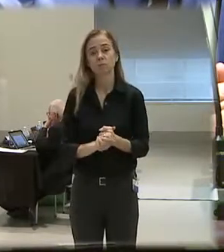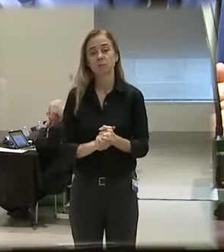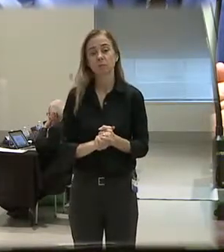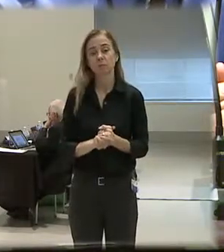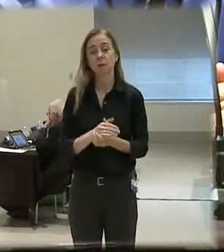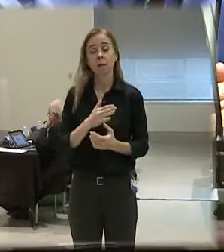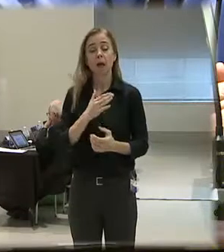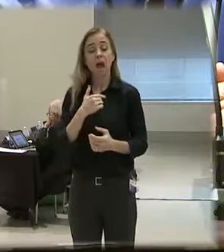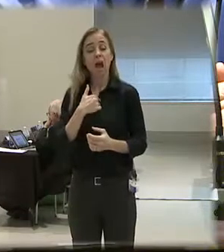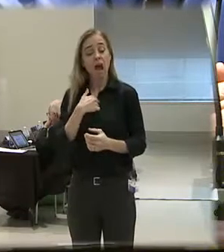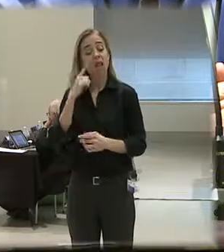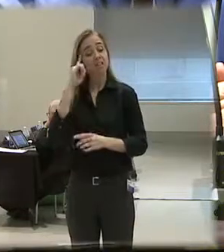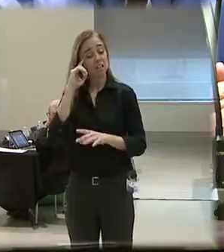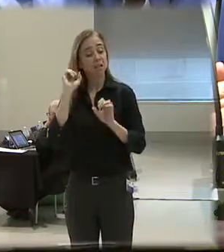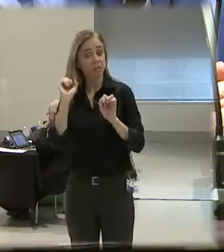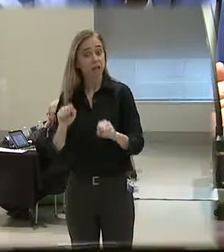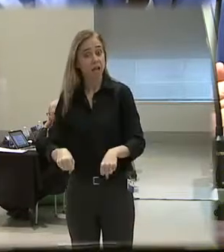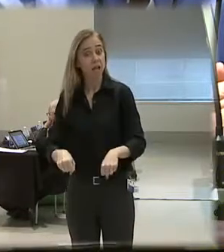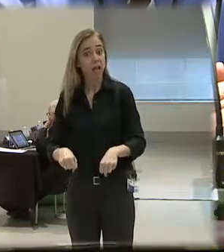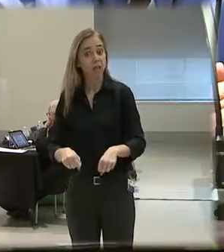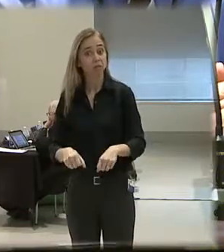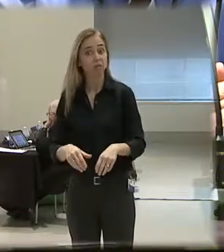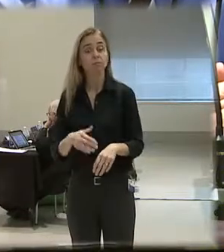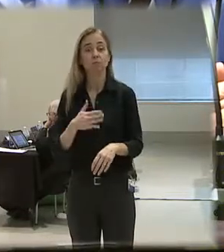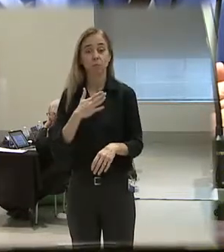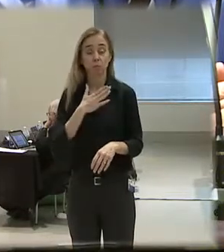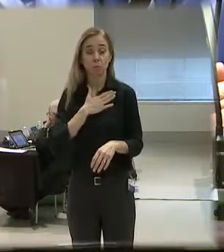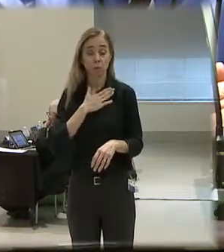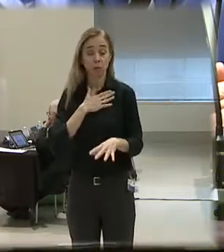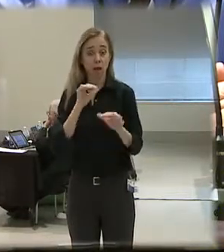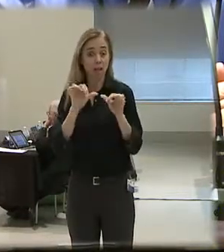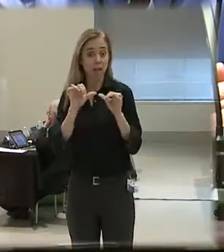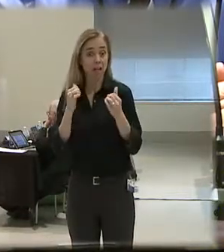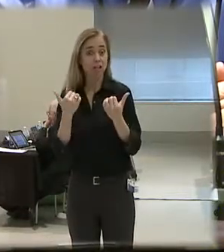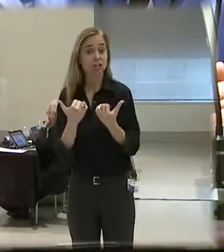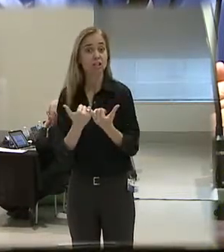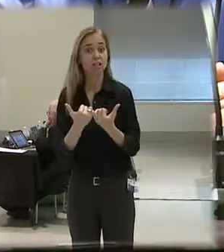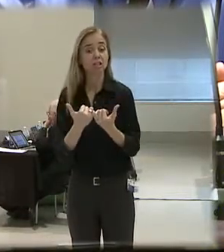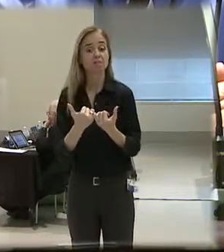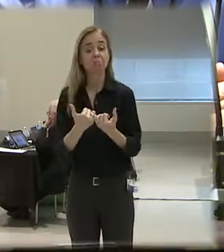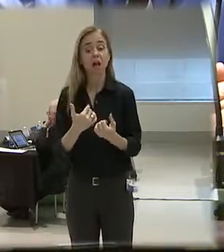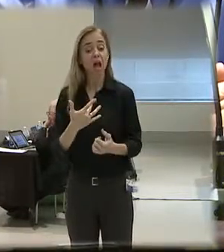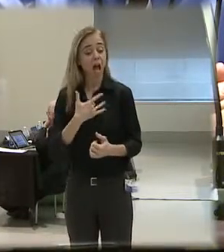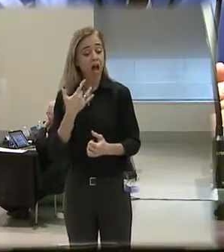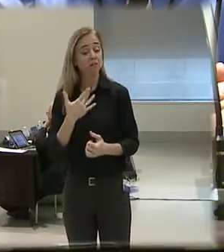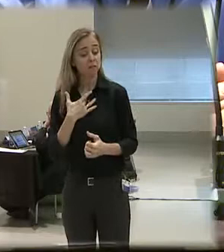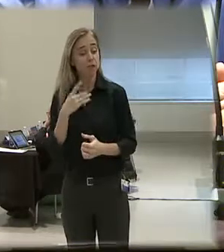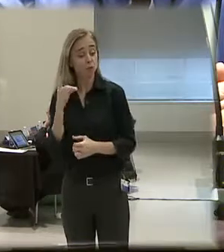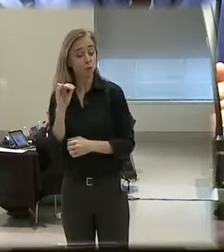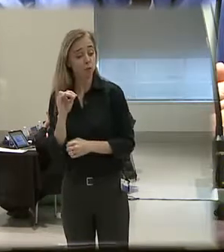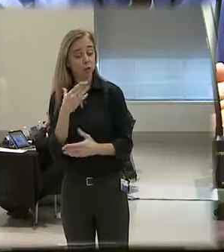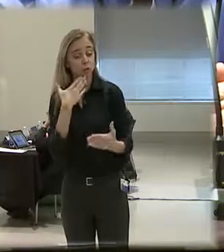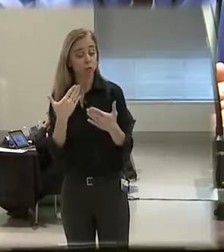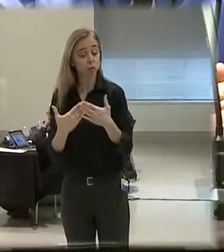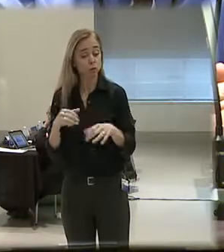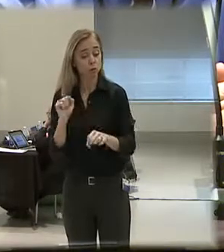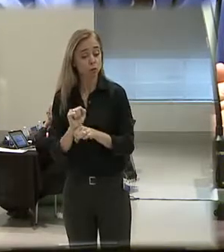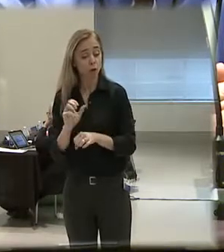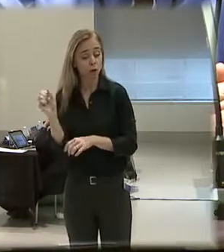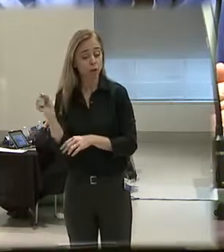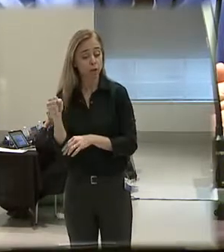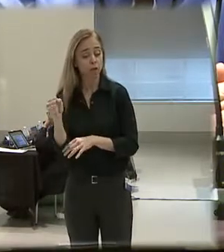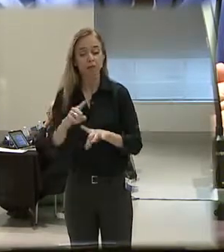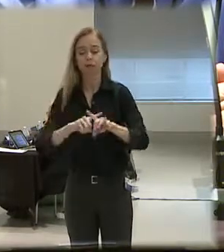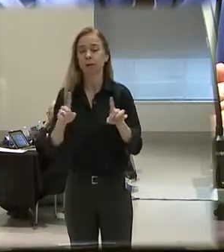think that they can. In my agency, I feel that we do, and we do a very good job of it. But